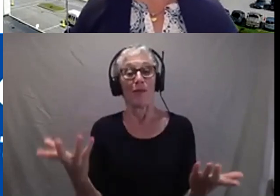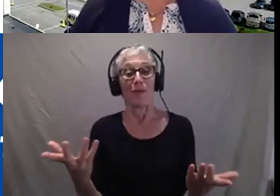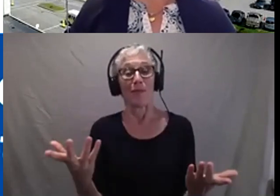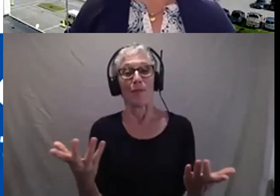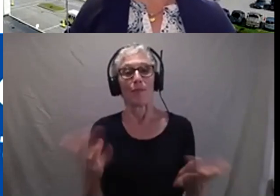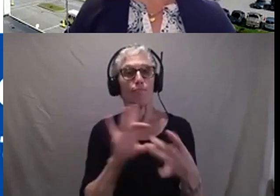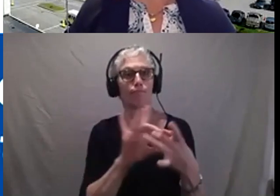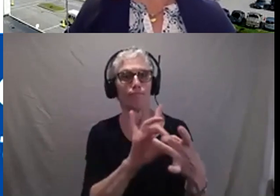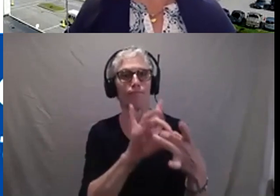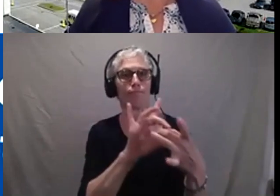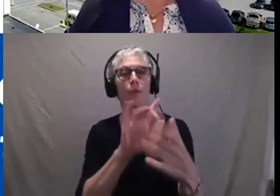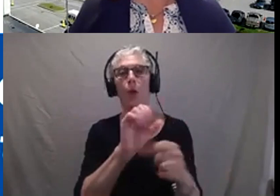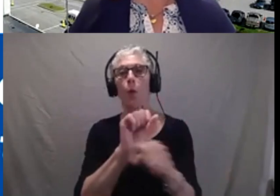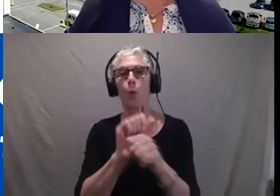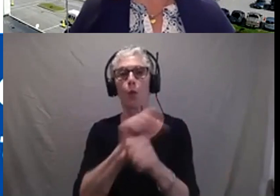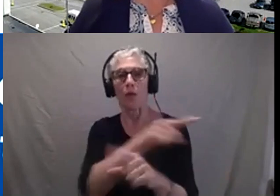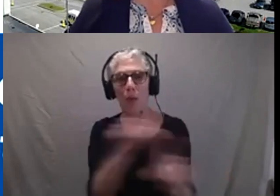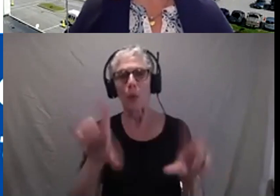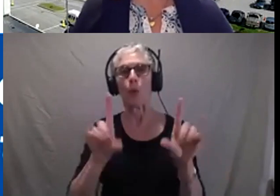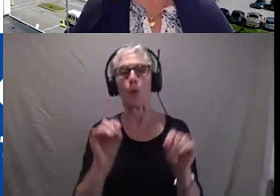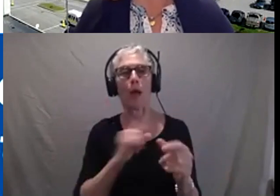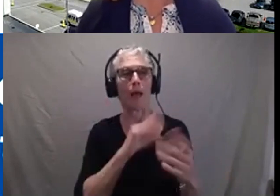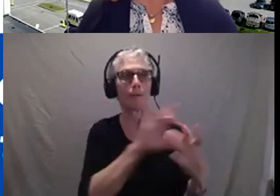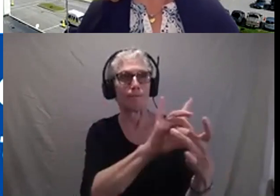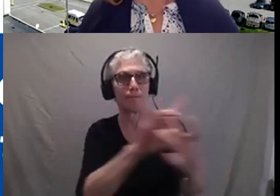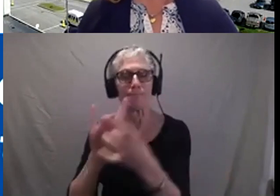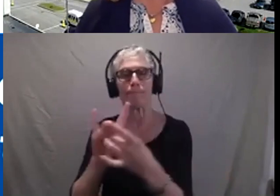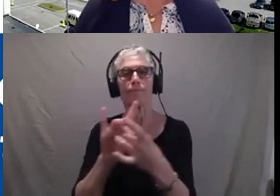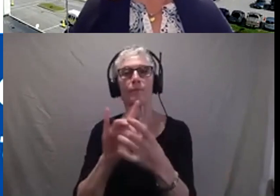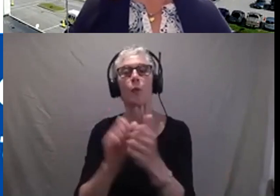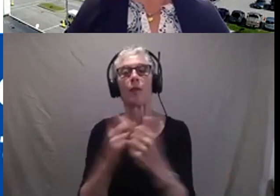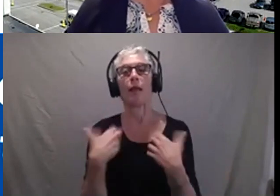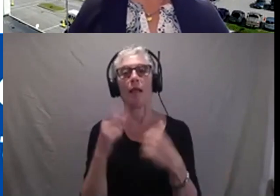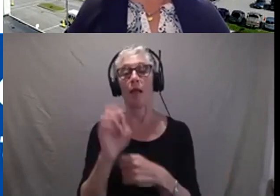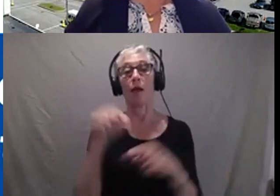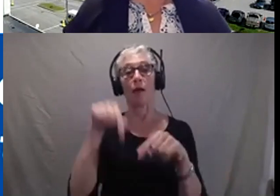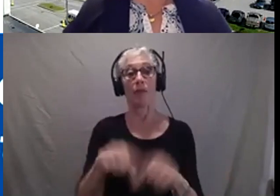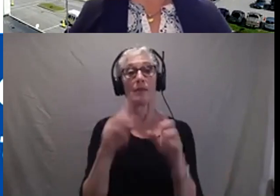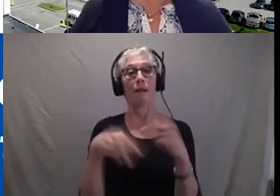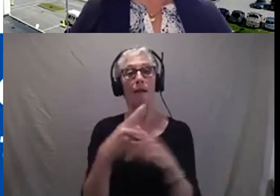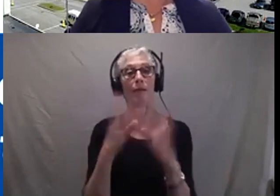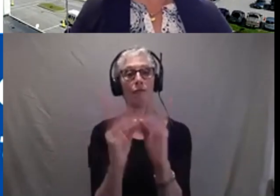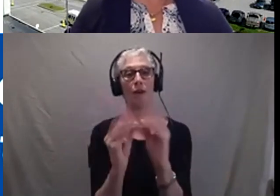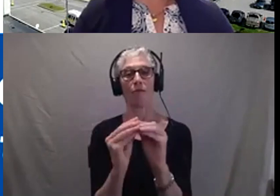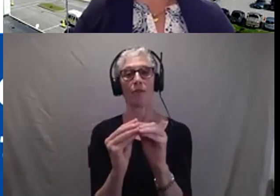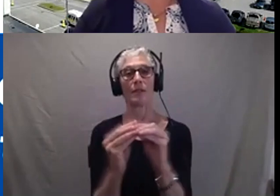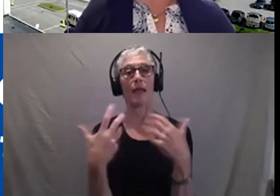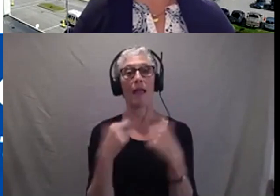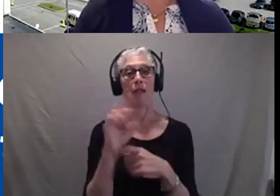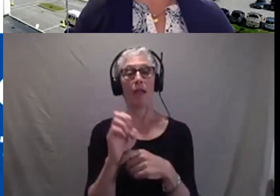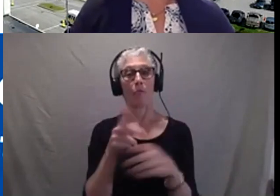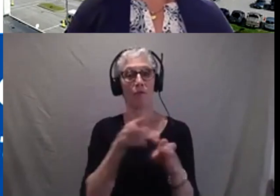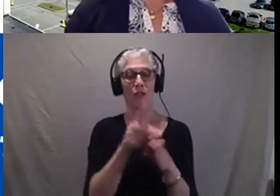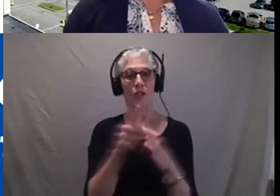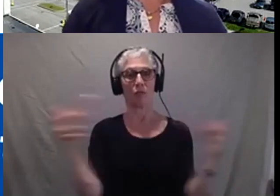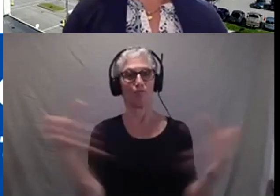connect directly with the work that all of you do to serve our healthcare community. Conferences like this bring healthcare professionals together to learn and to